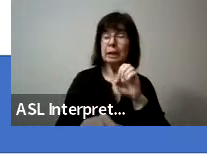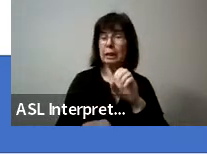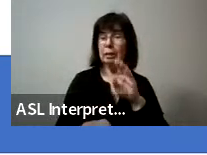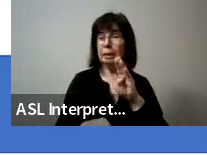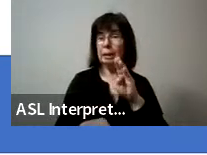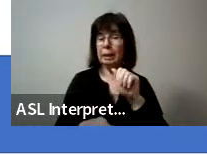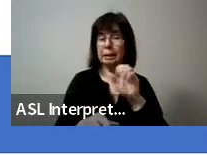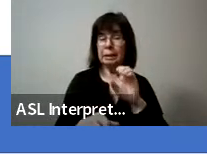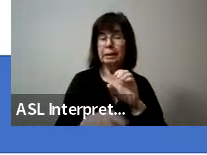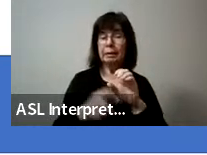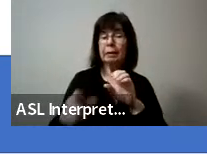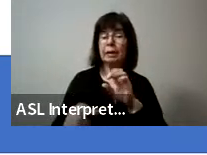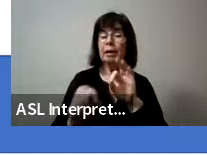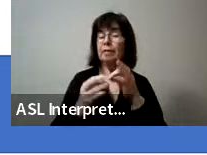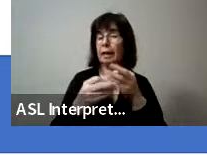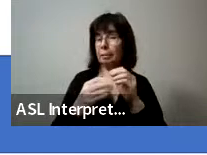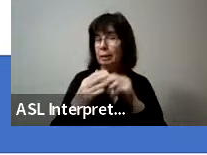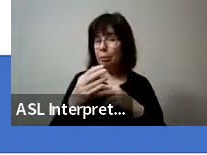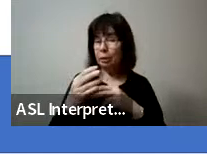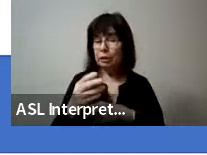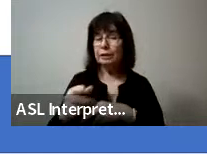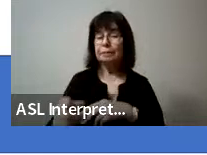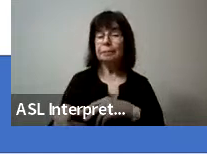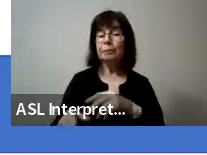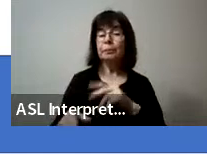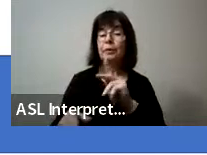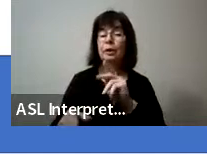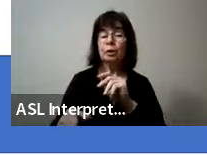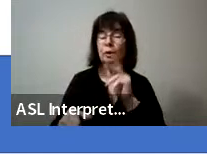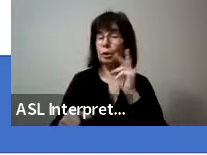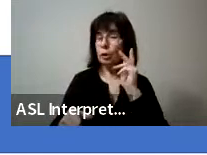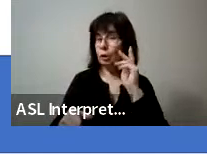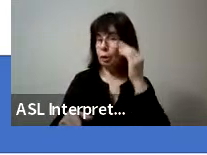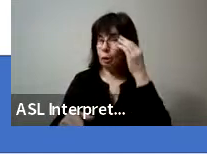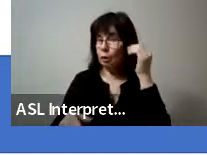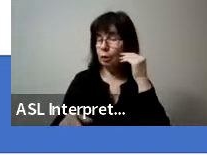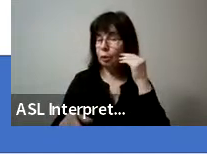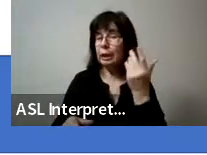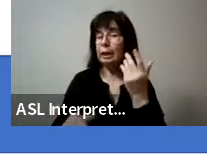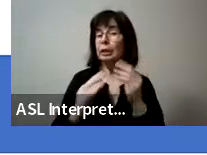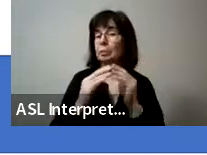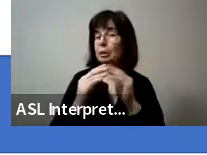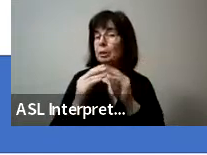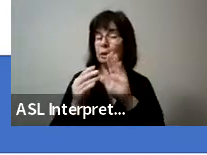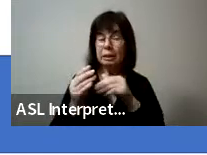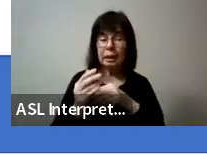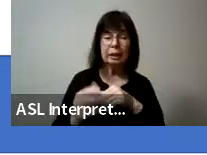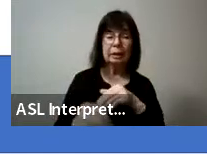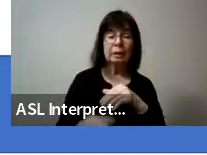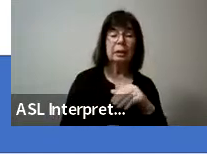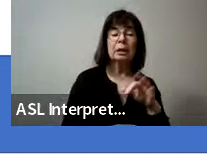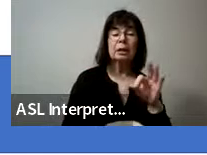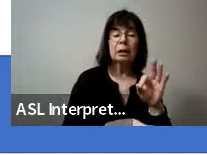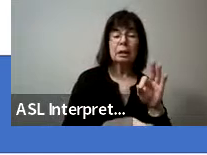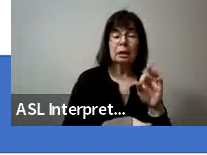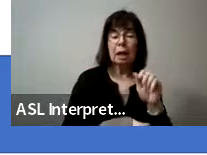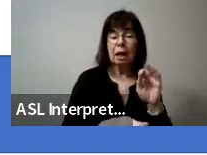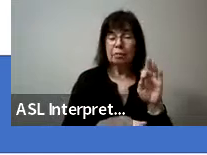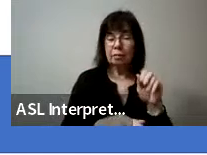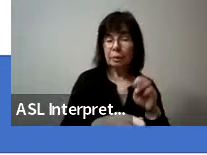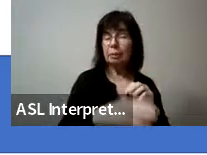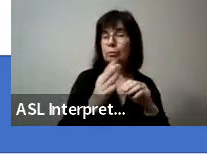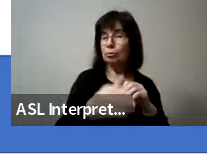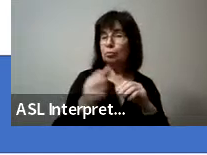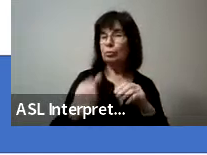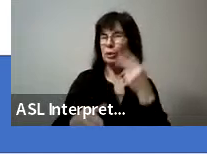Bridges, Kidango, Korean Community Center of the East Bay, La Familia, Roots Community Health